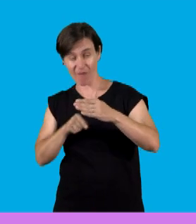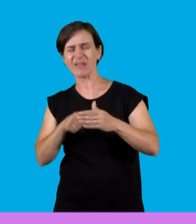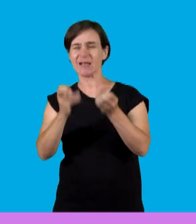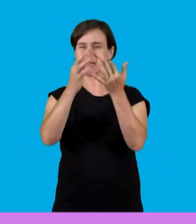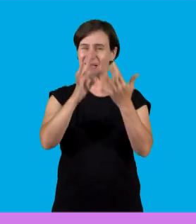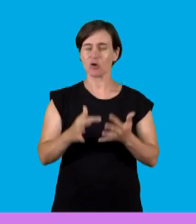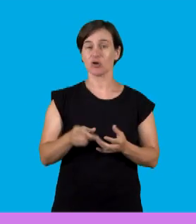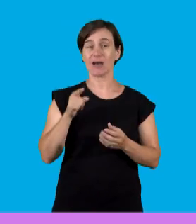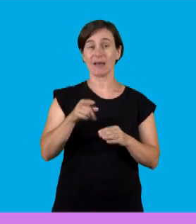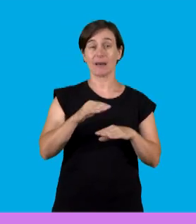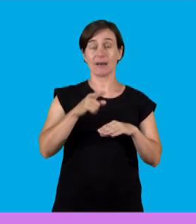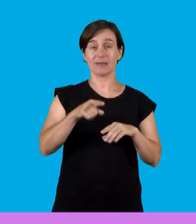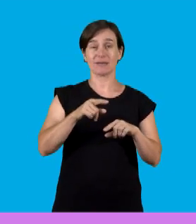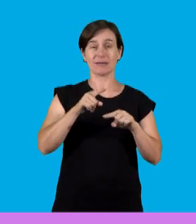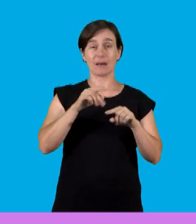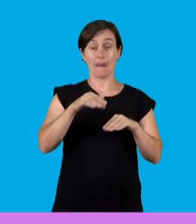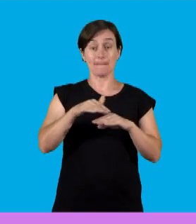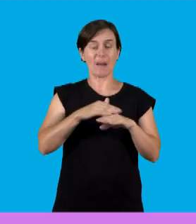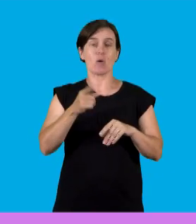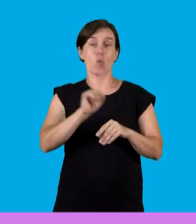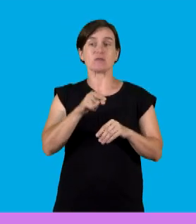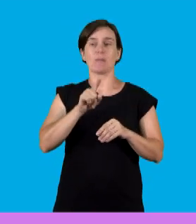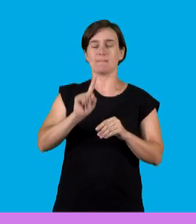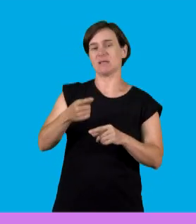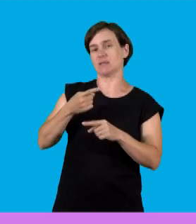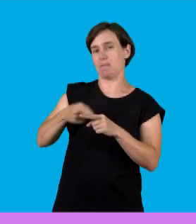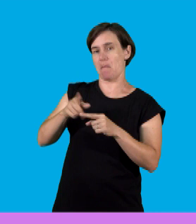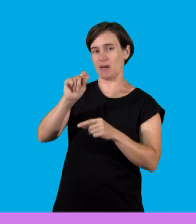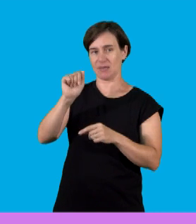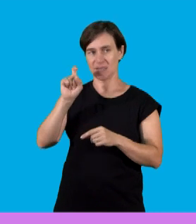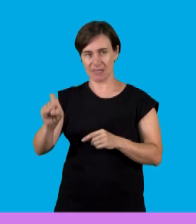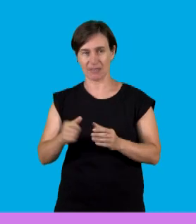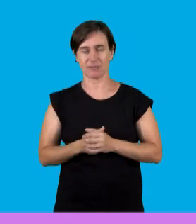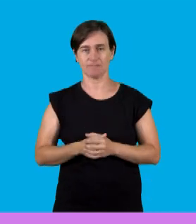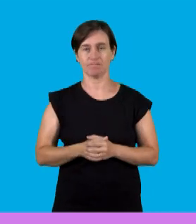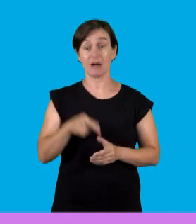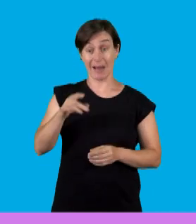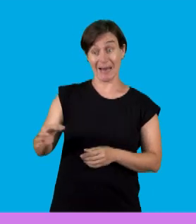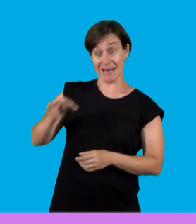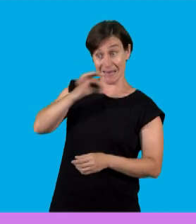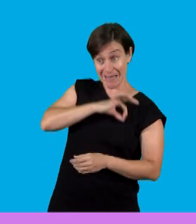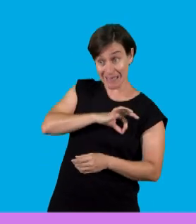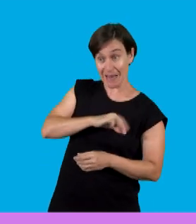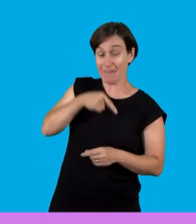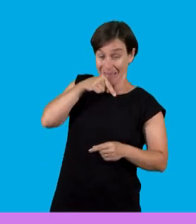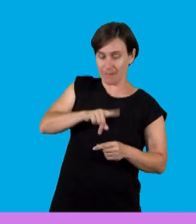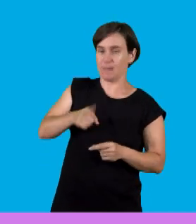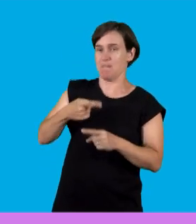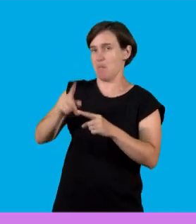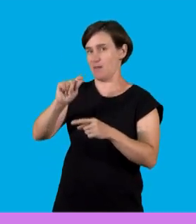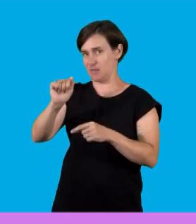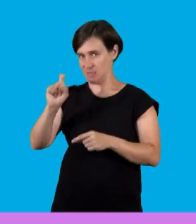used to calculate the payable income tax. Income that has tax applied to it. So that is your taxable